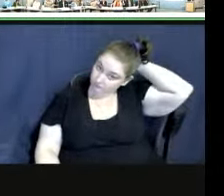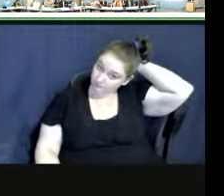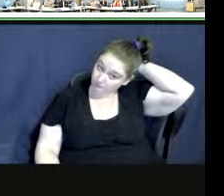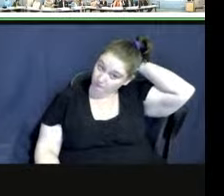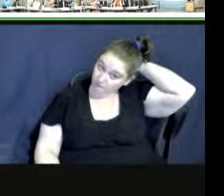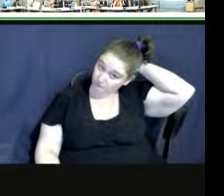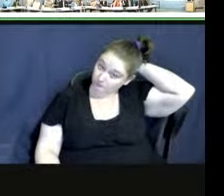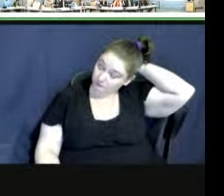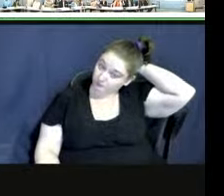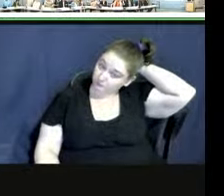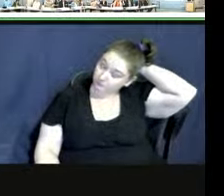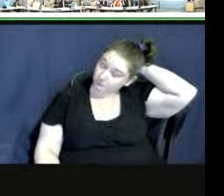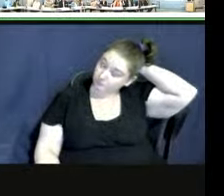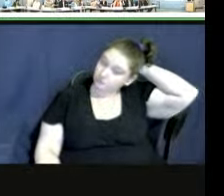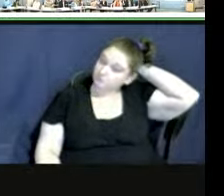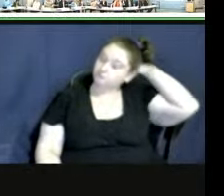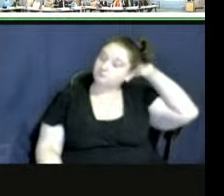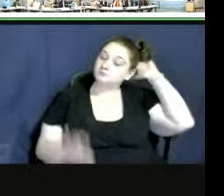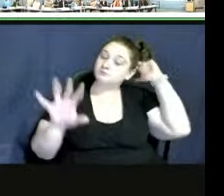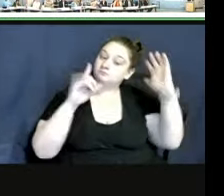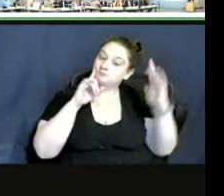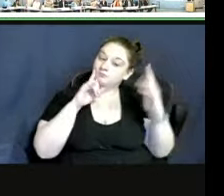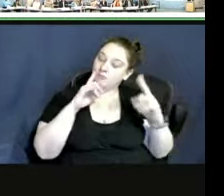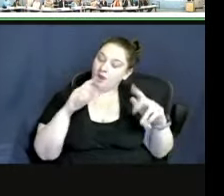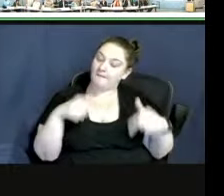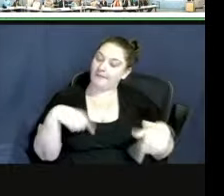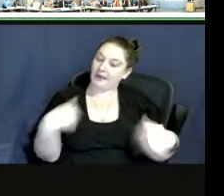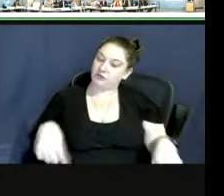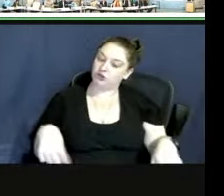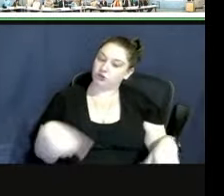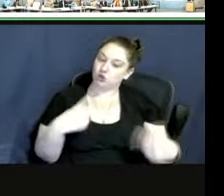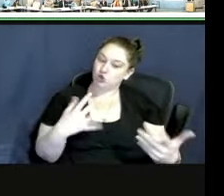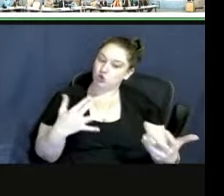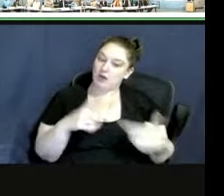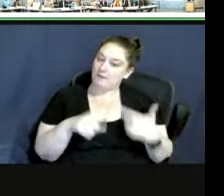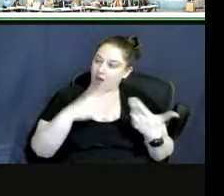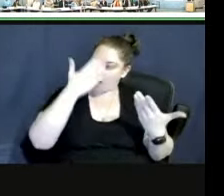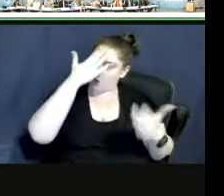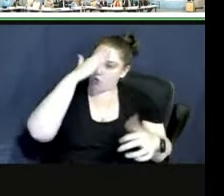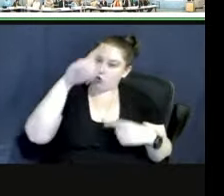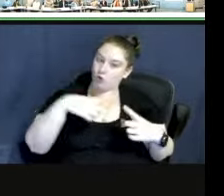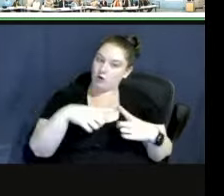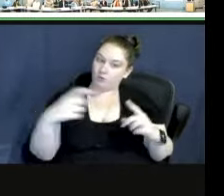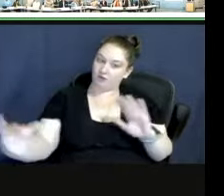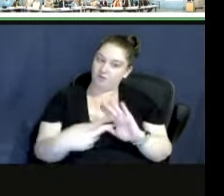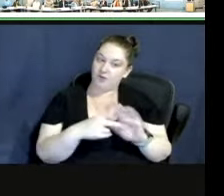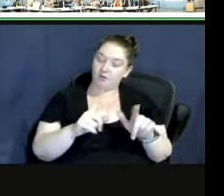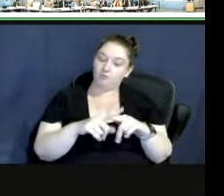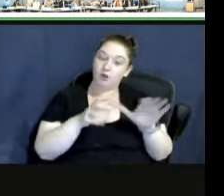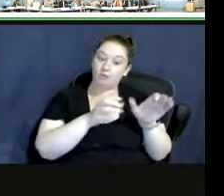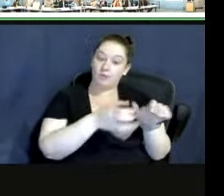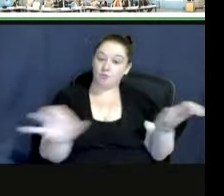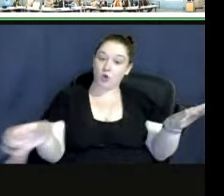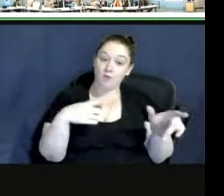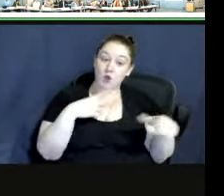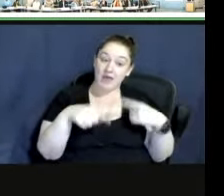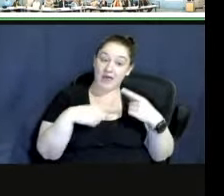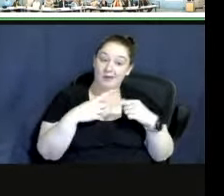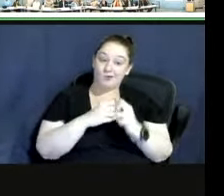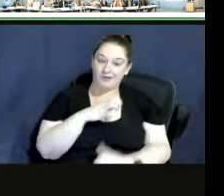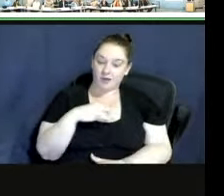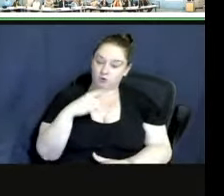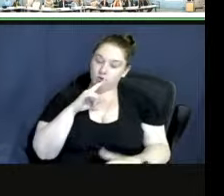So I'm maybe supposed to wait, but I don't know when it'll come back. In the small group breakout sessions that we had with council, which I deeply